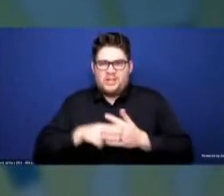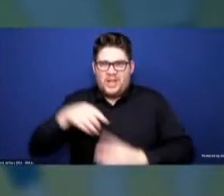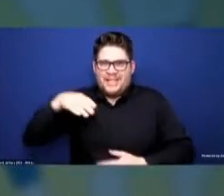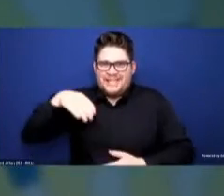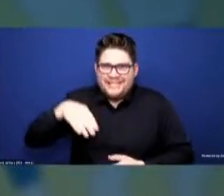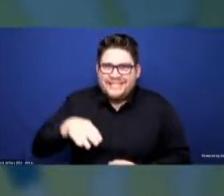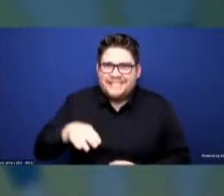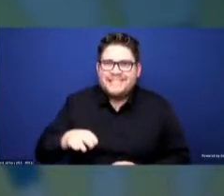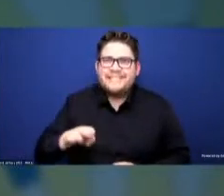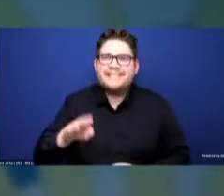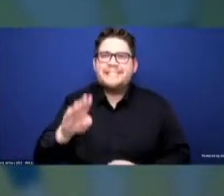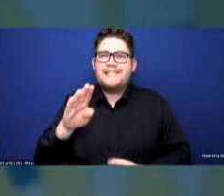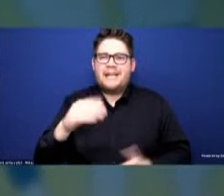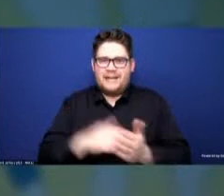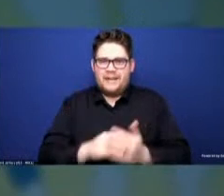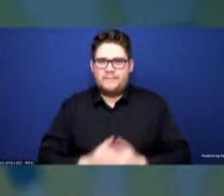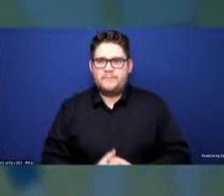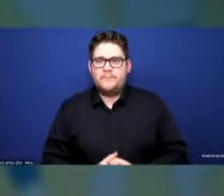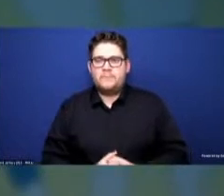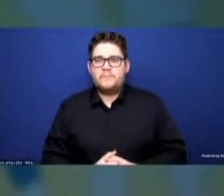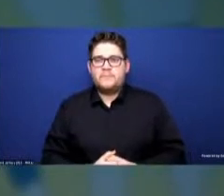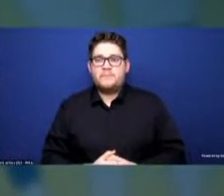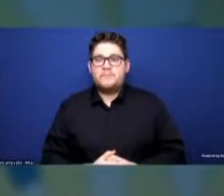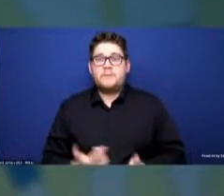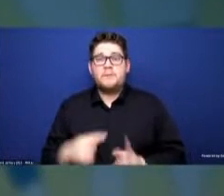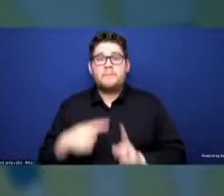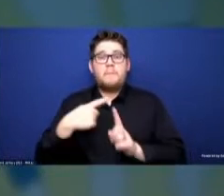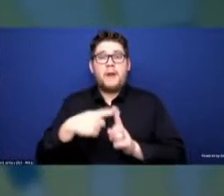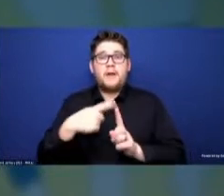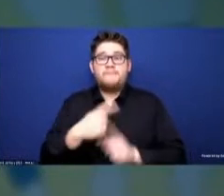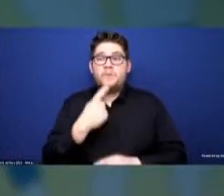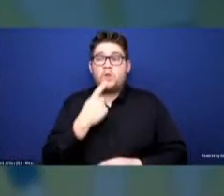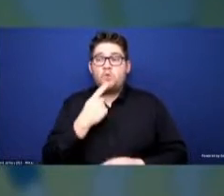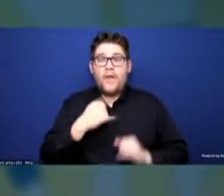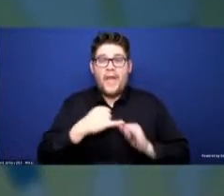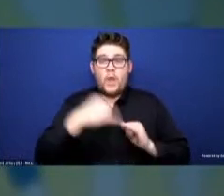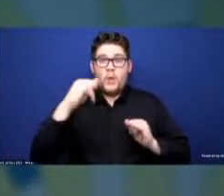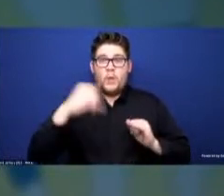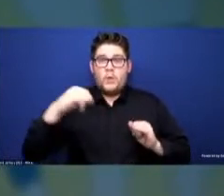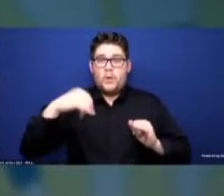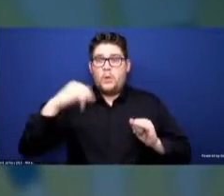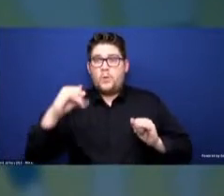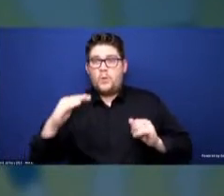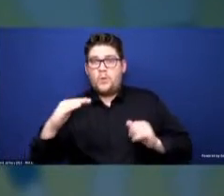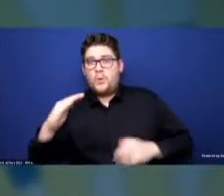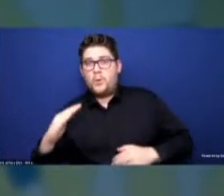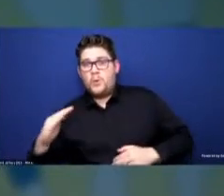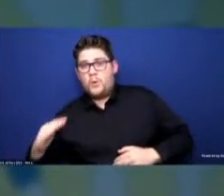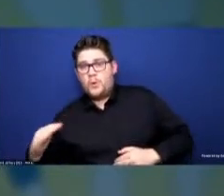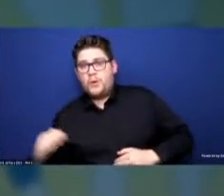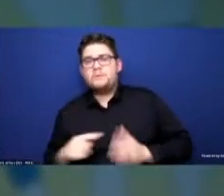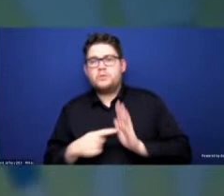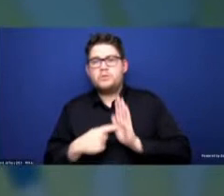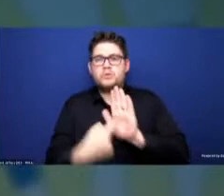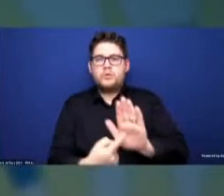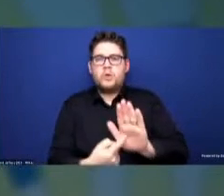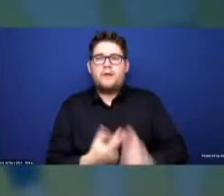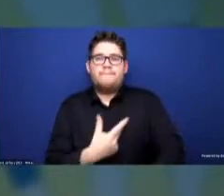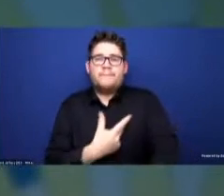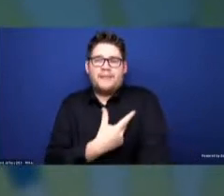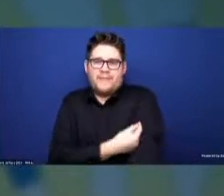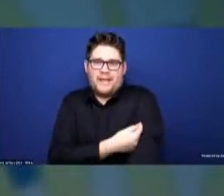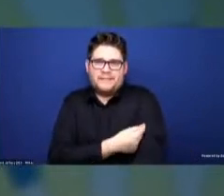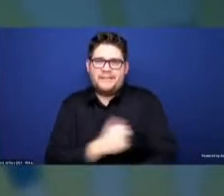well, and is testament to how well the vaccine is working at protecting people. And we'll talk a bit more about the